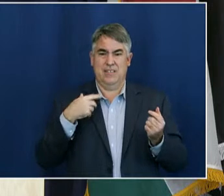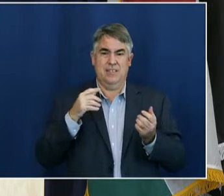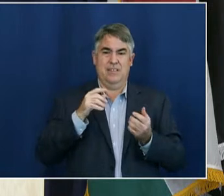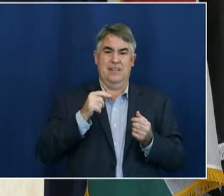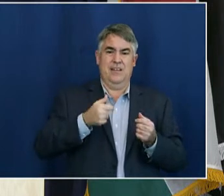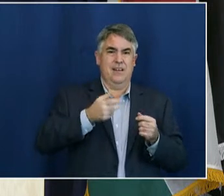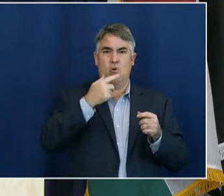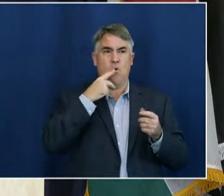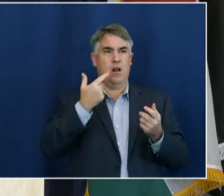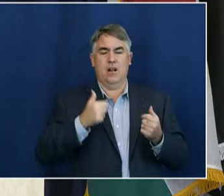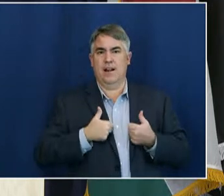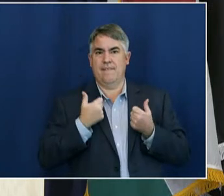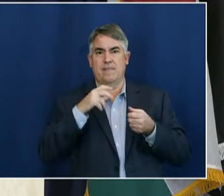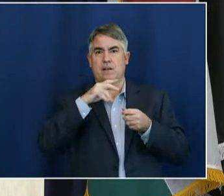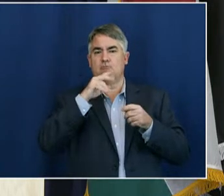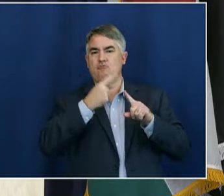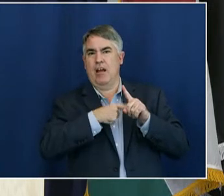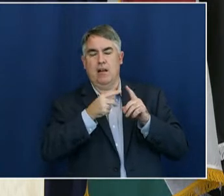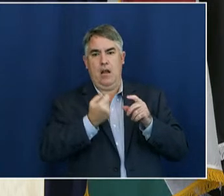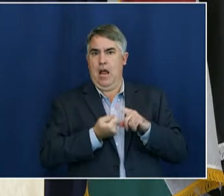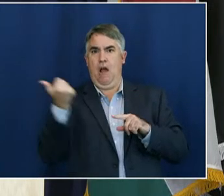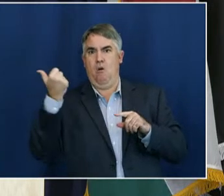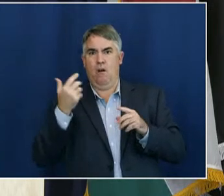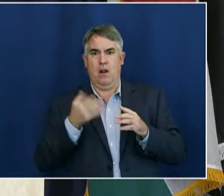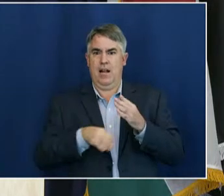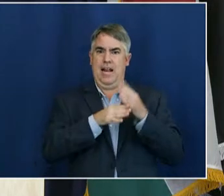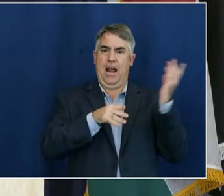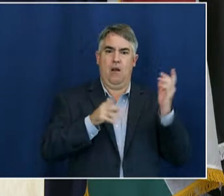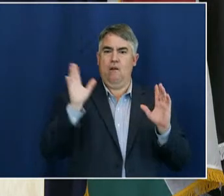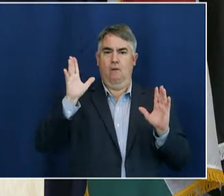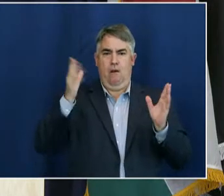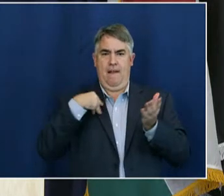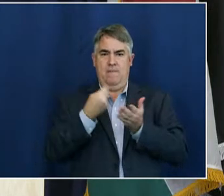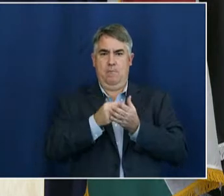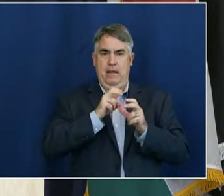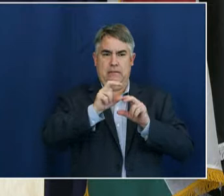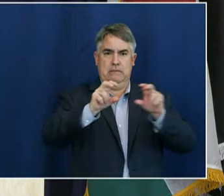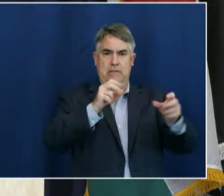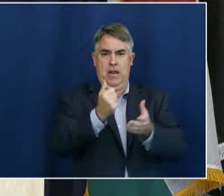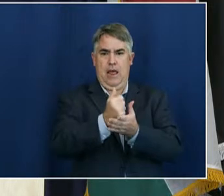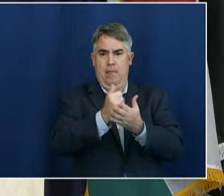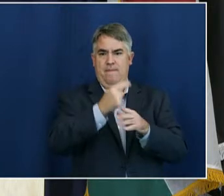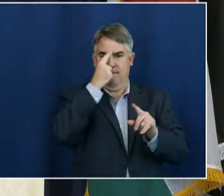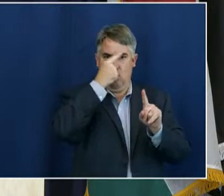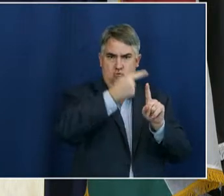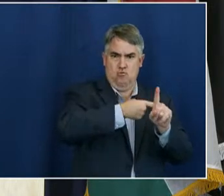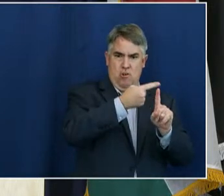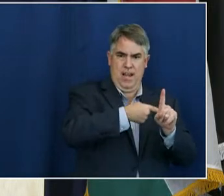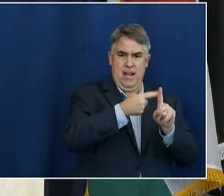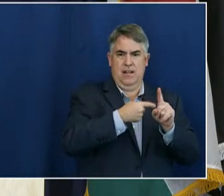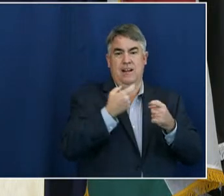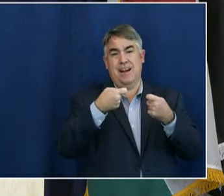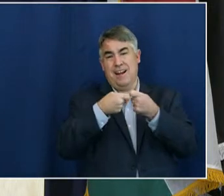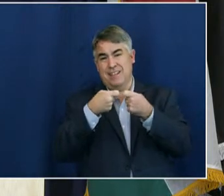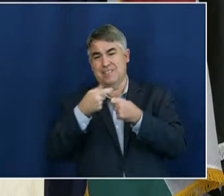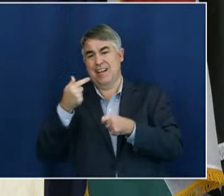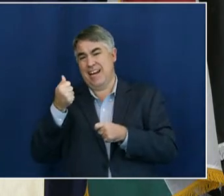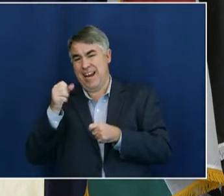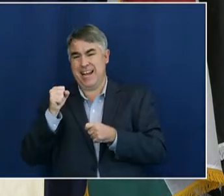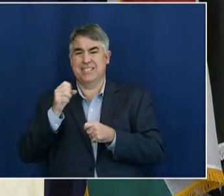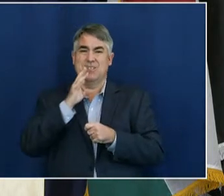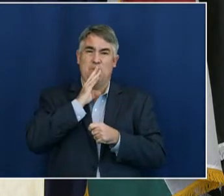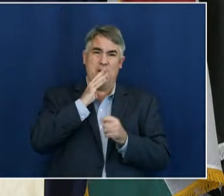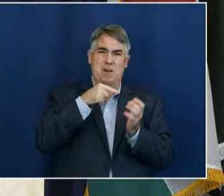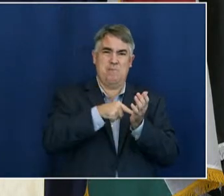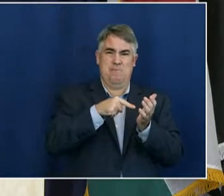in unincorporated areas. These funds can be used to cover rent, utilities, and other household expenses. And so we're doing everything we can to make sure